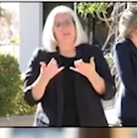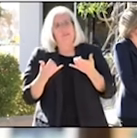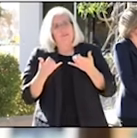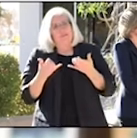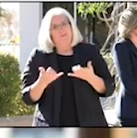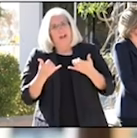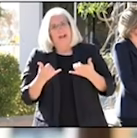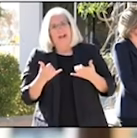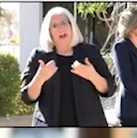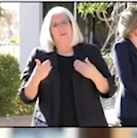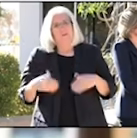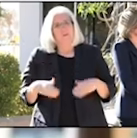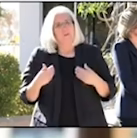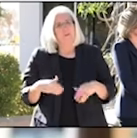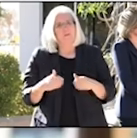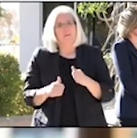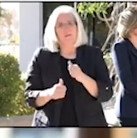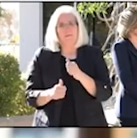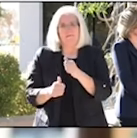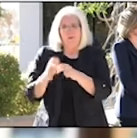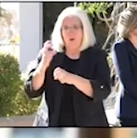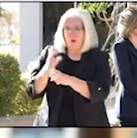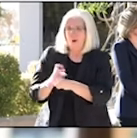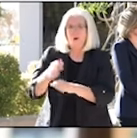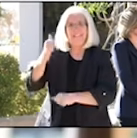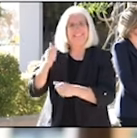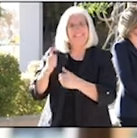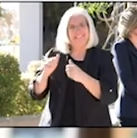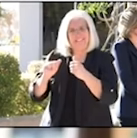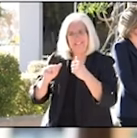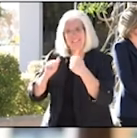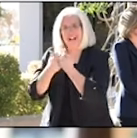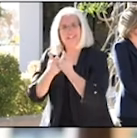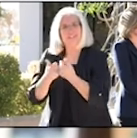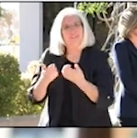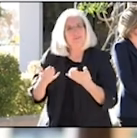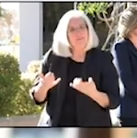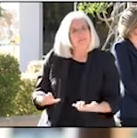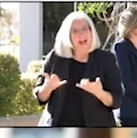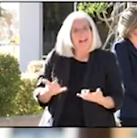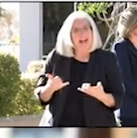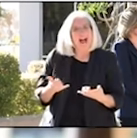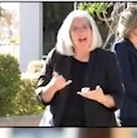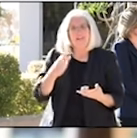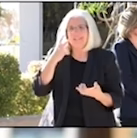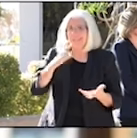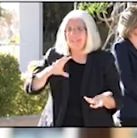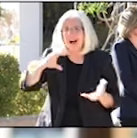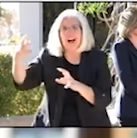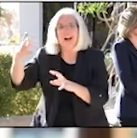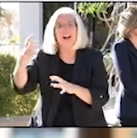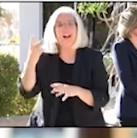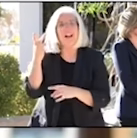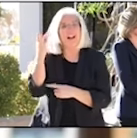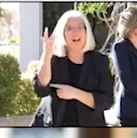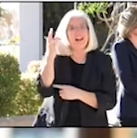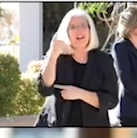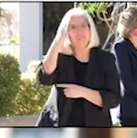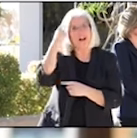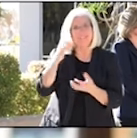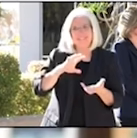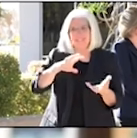pandemic, because we're getting hit both with COVID and non-COVID cases. This is one of the busiest times of the